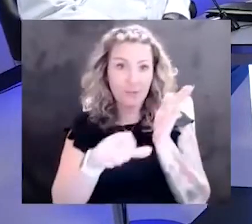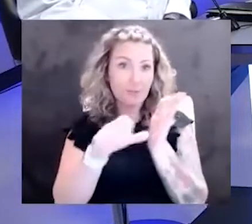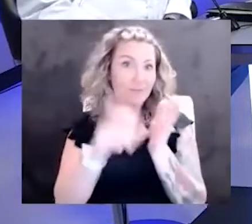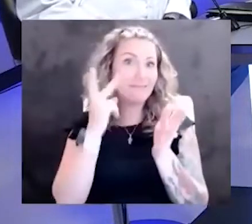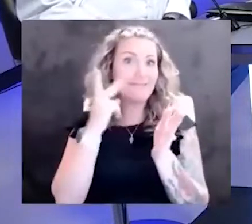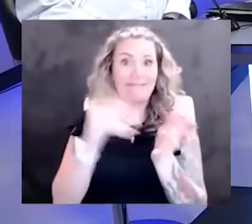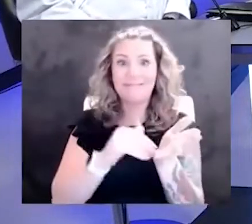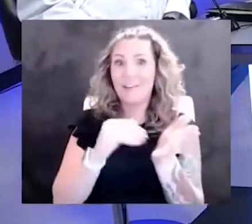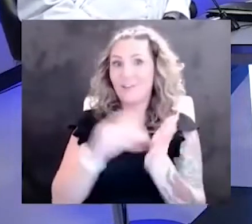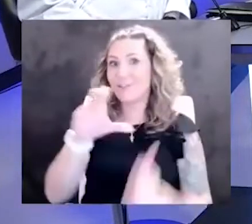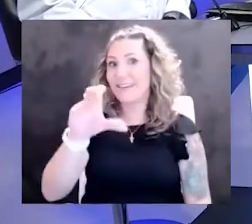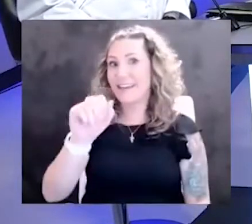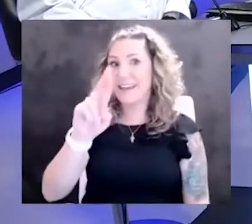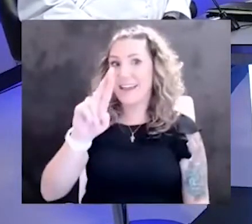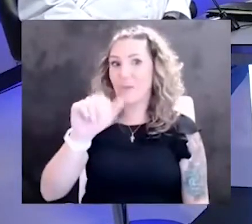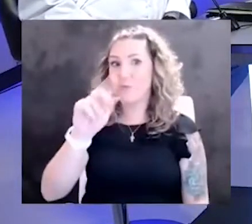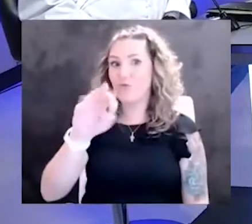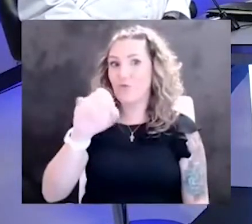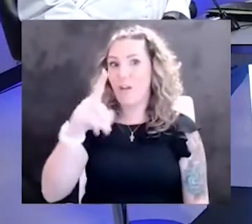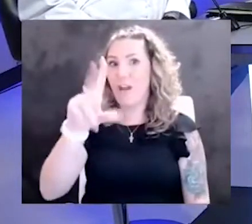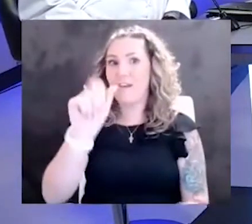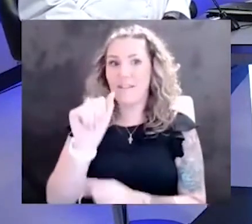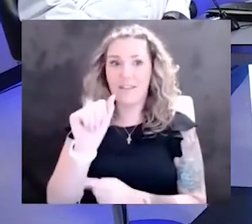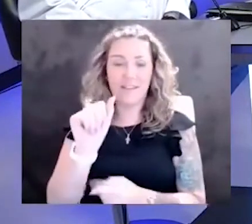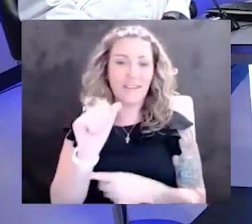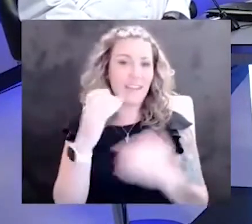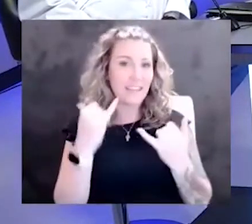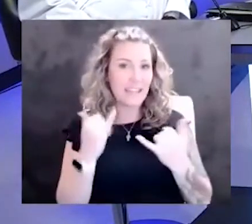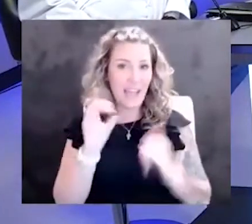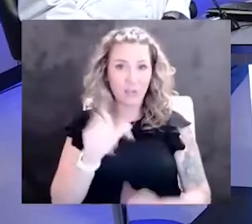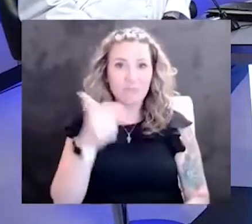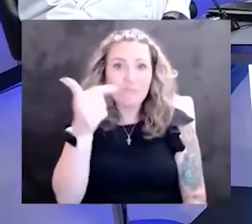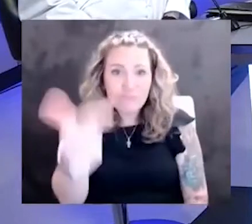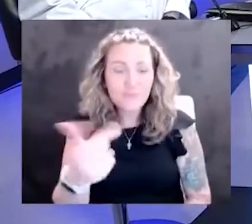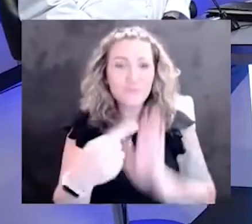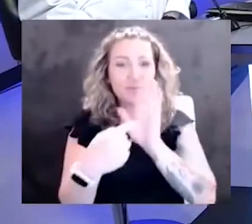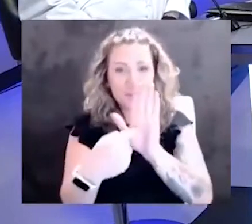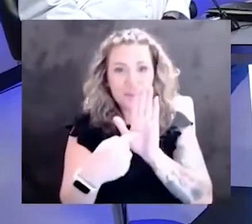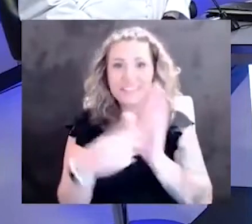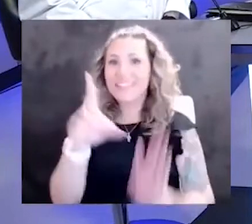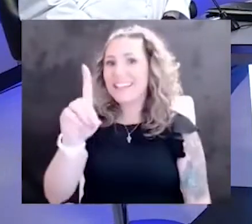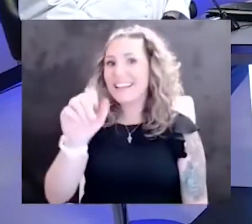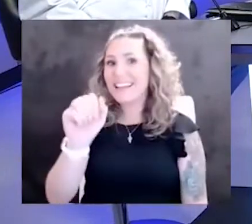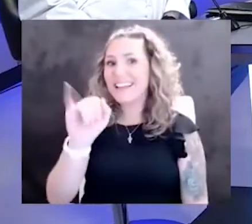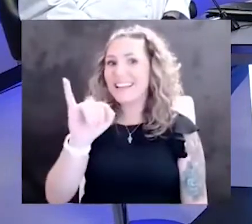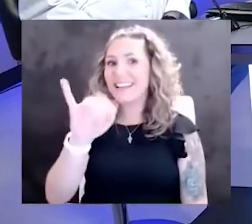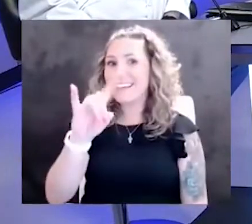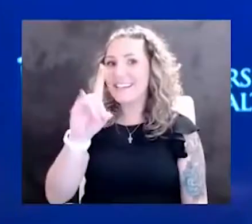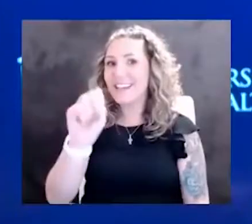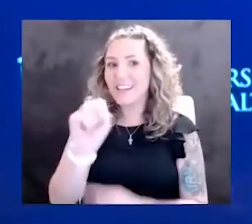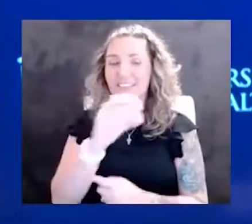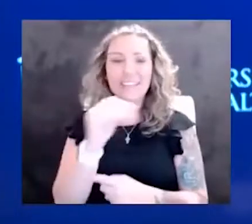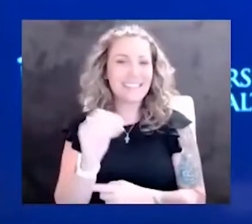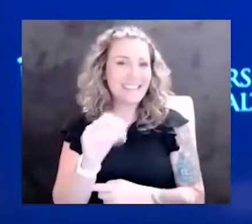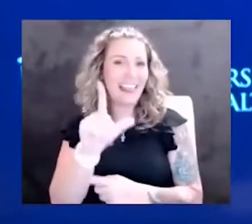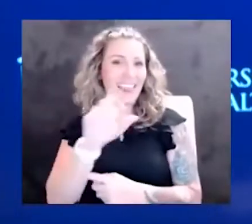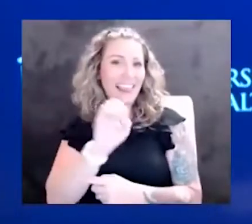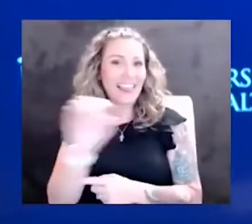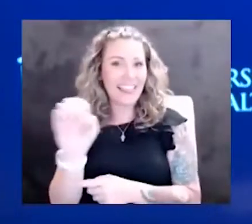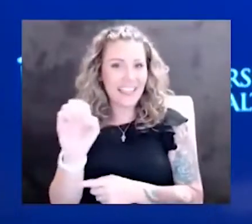All right, so we wanted to also now turn to Representative Davids, as well as to Lee Norman after that. First,